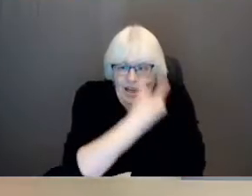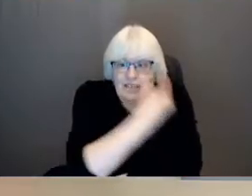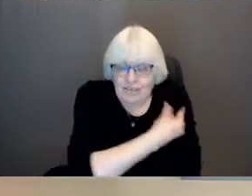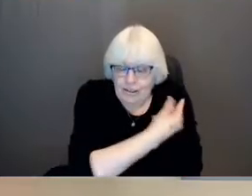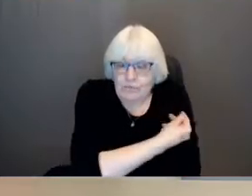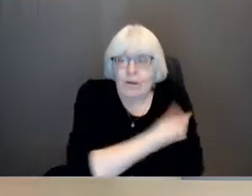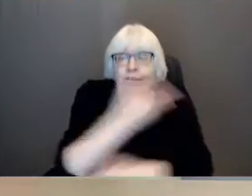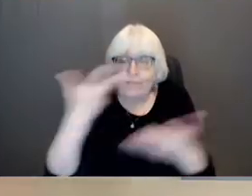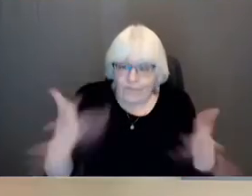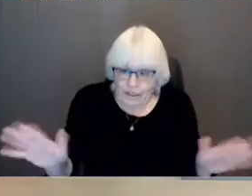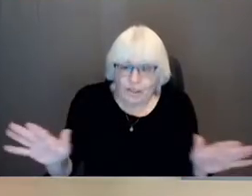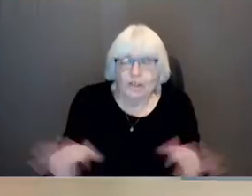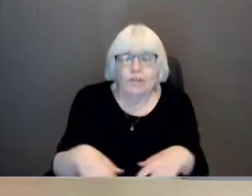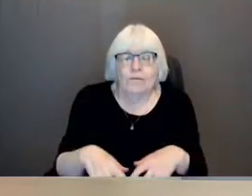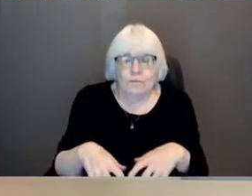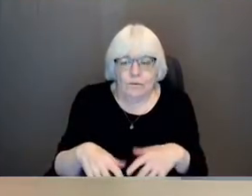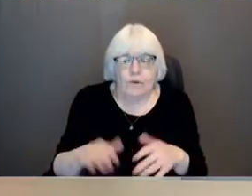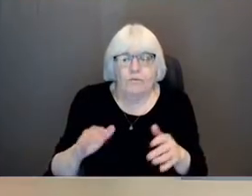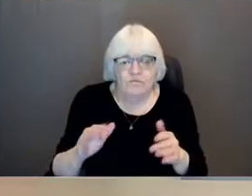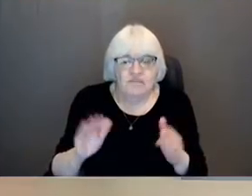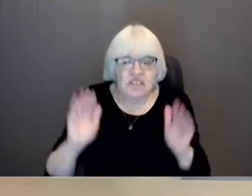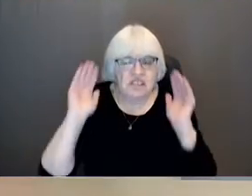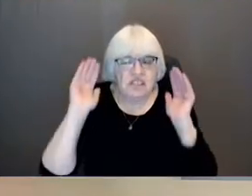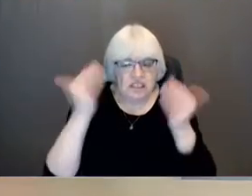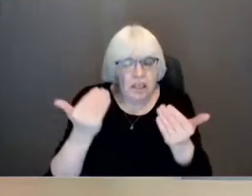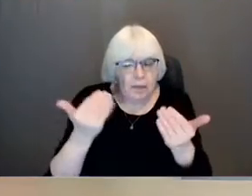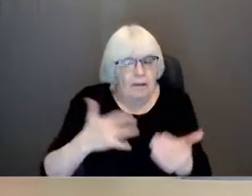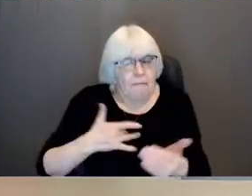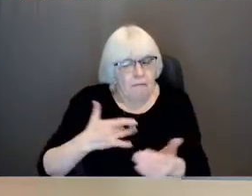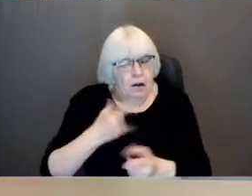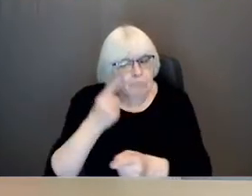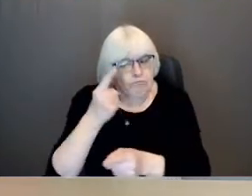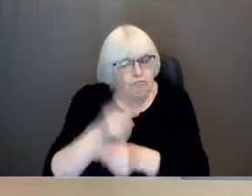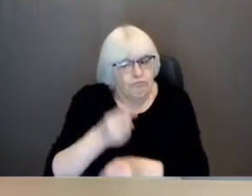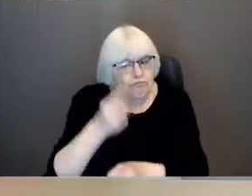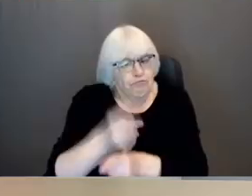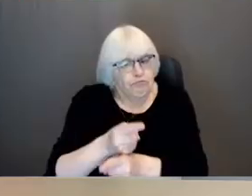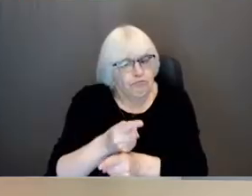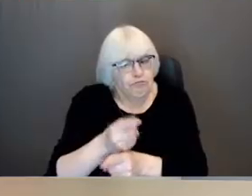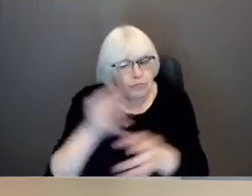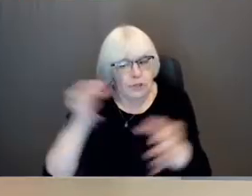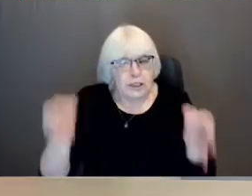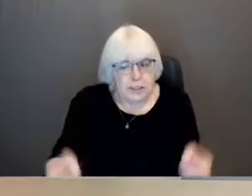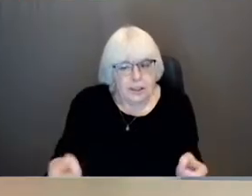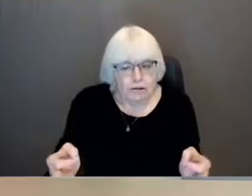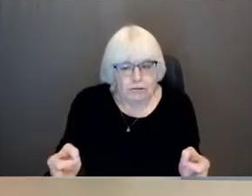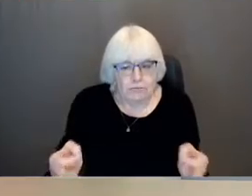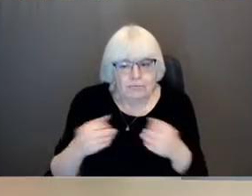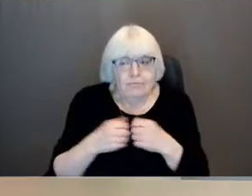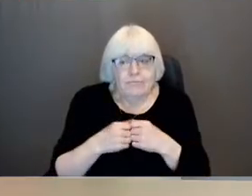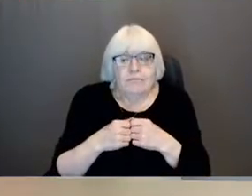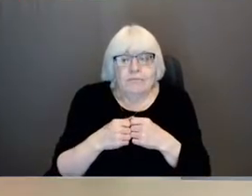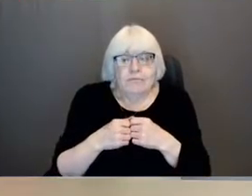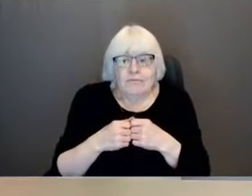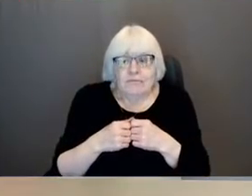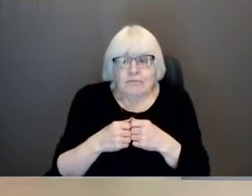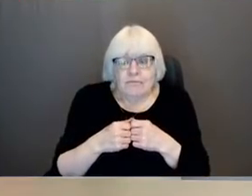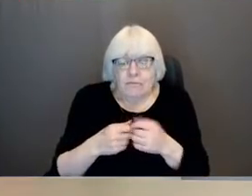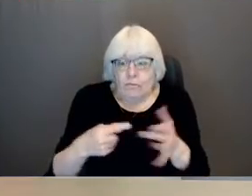are seeing with Omicron. For instance, the median incubation period is 3